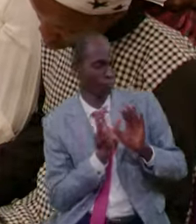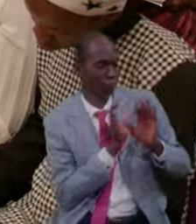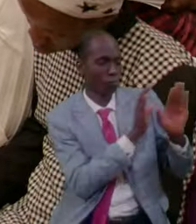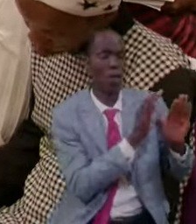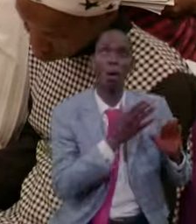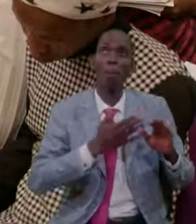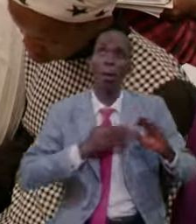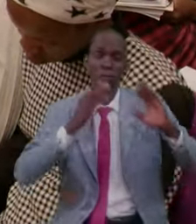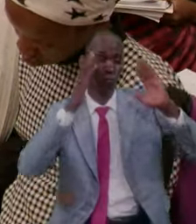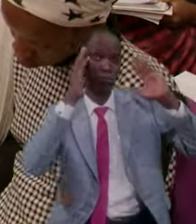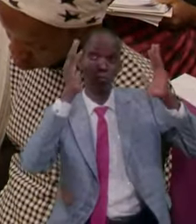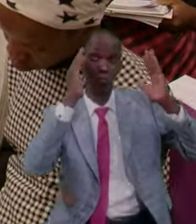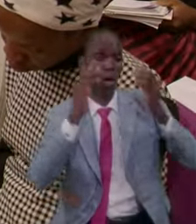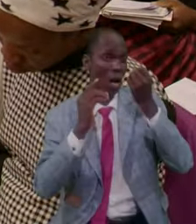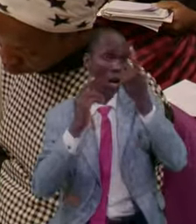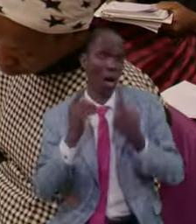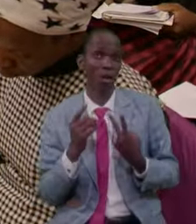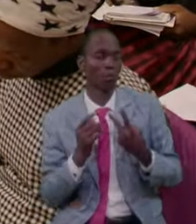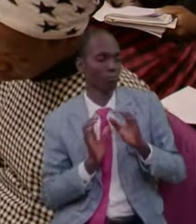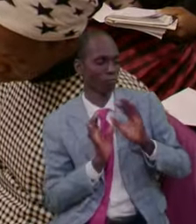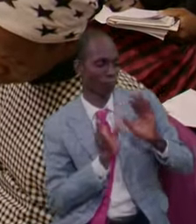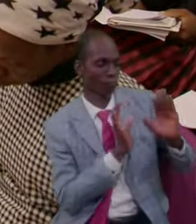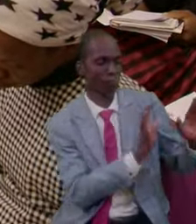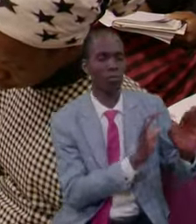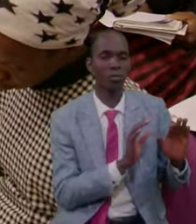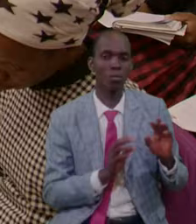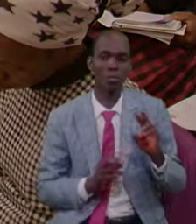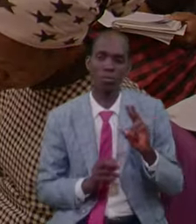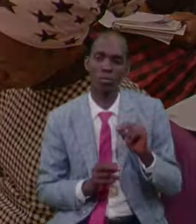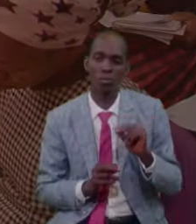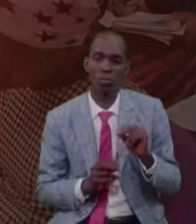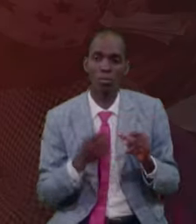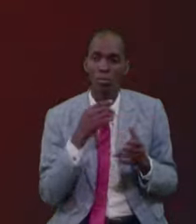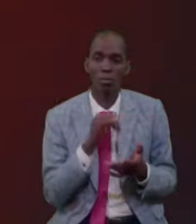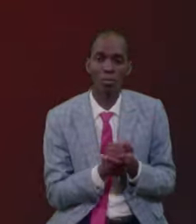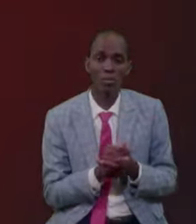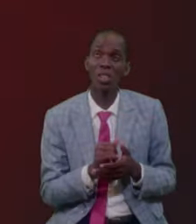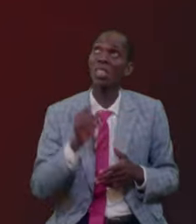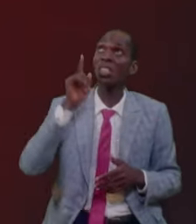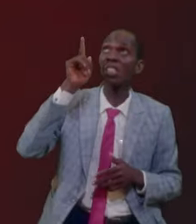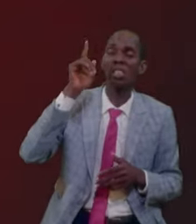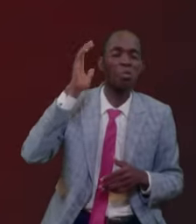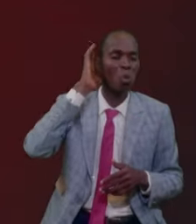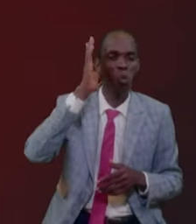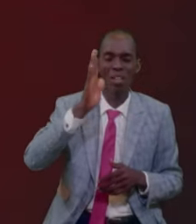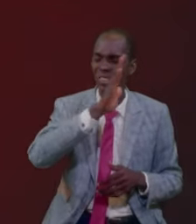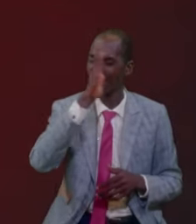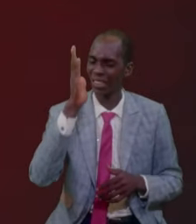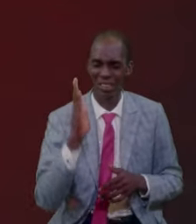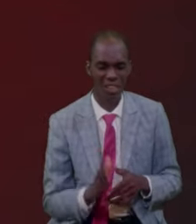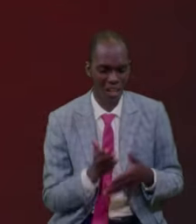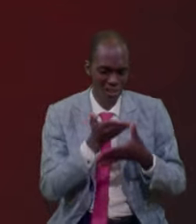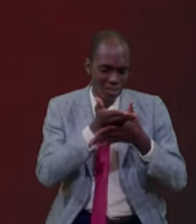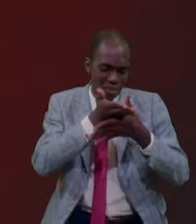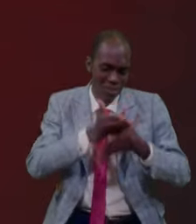the other part of my devotion. It says he will not share his glory with any